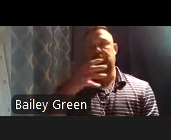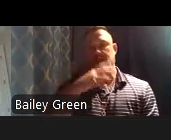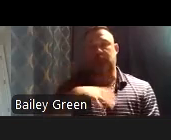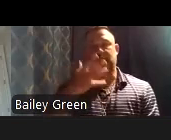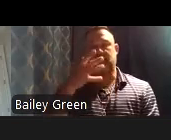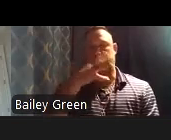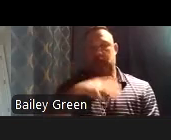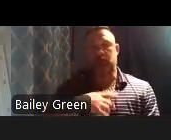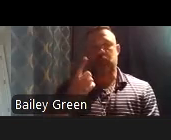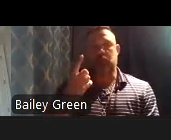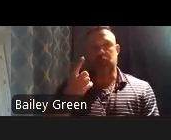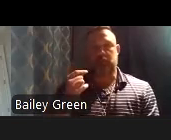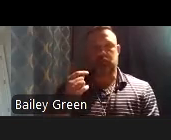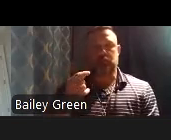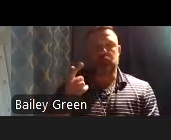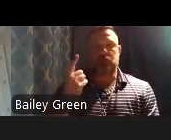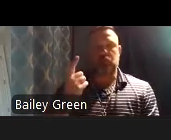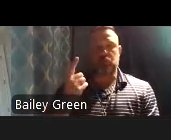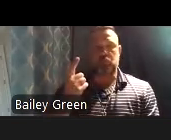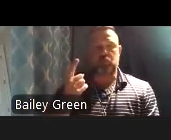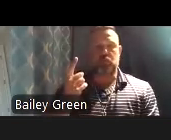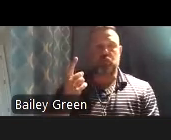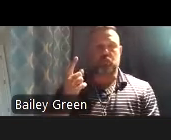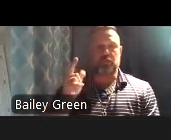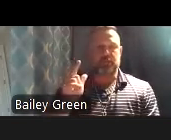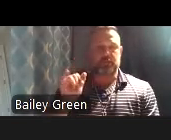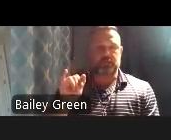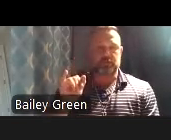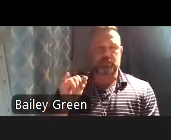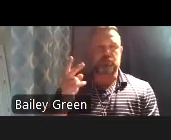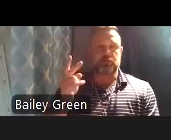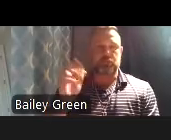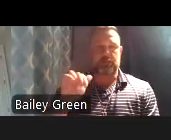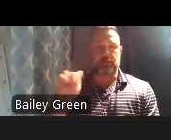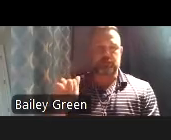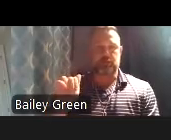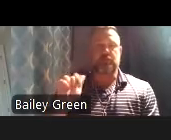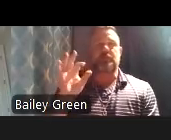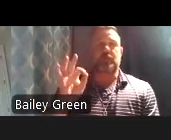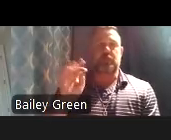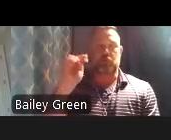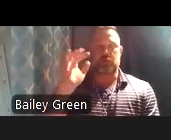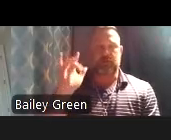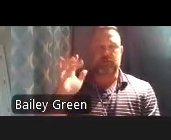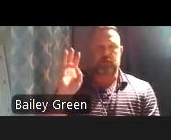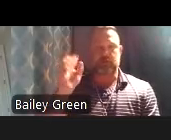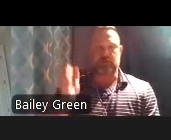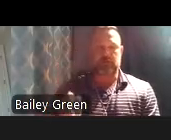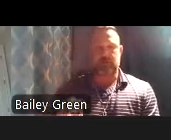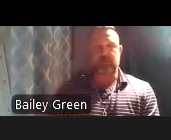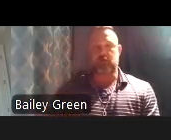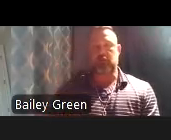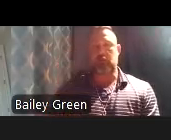female, 5 male, 1 Latino Indigenous, 2 Asian, 9 from Northern California, and 6 from